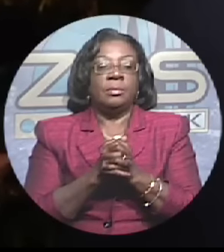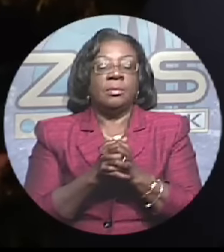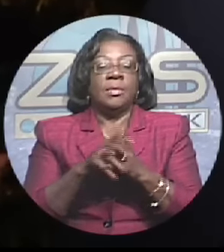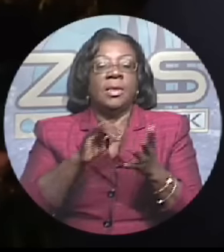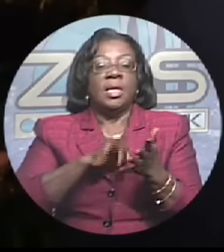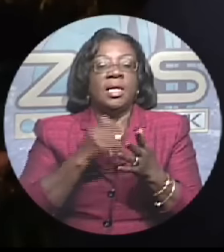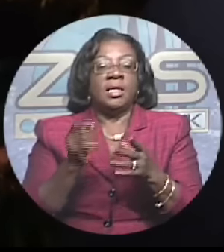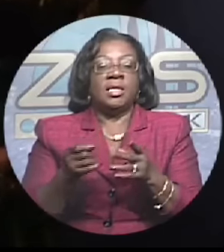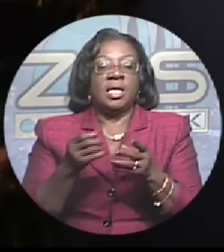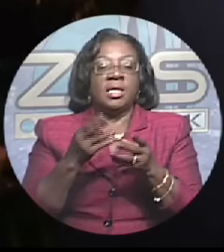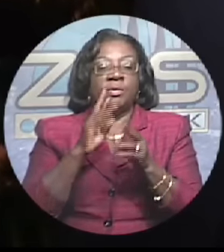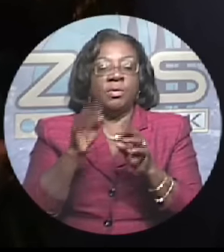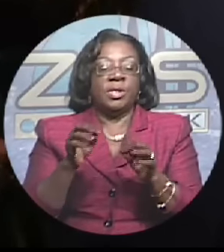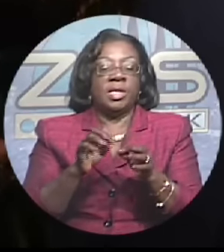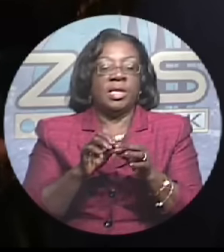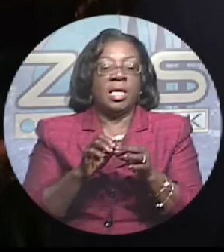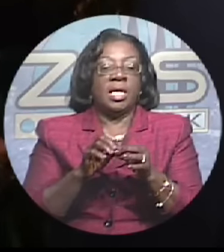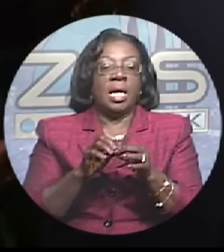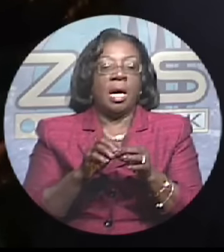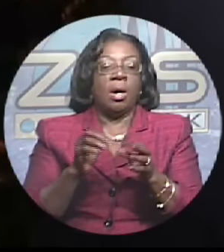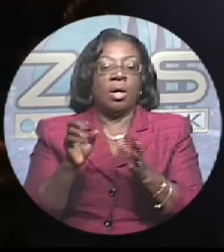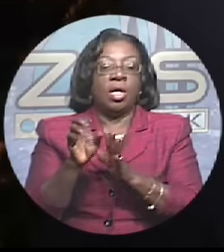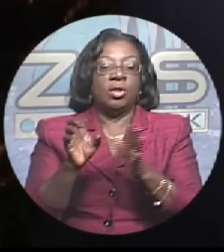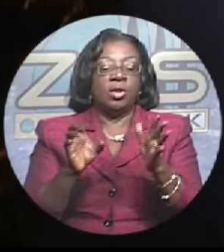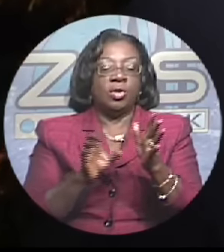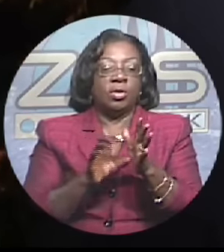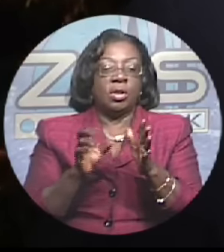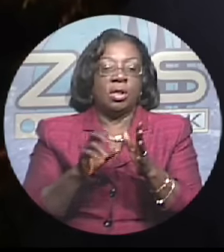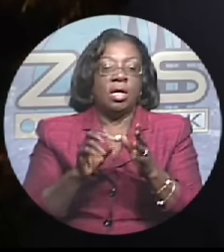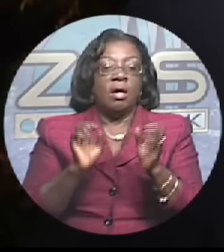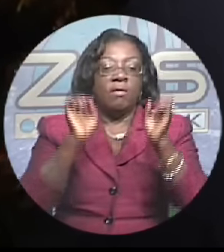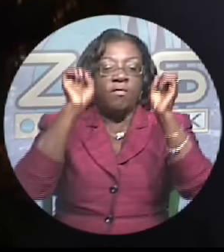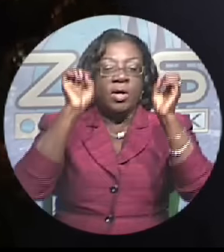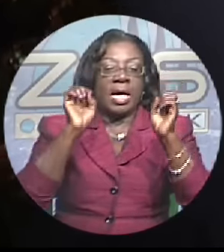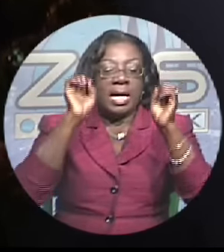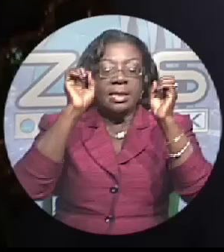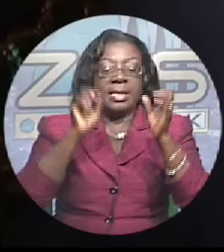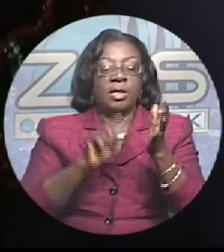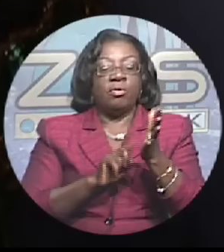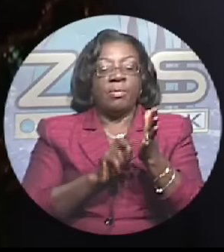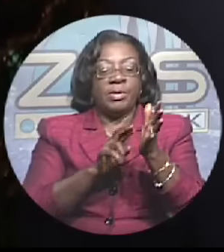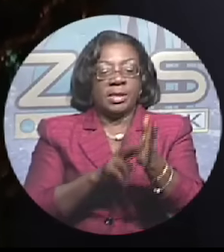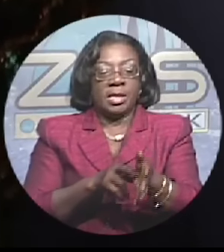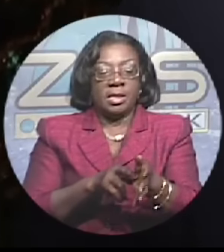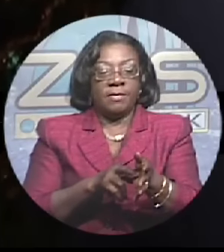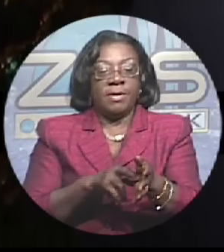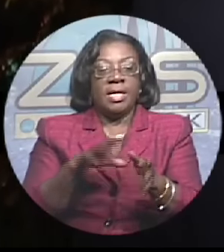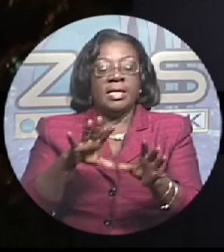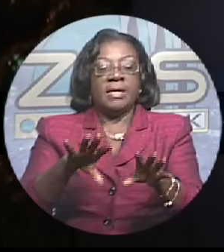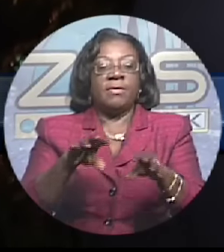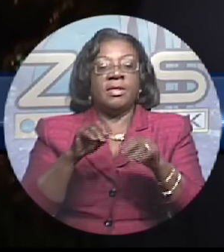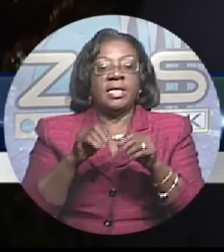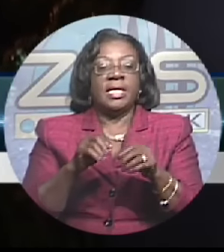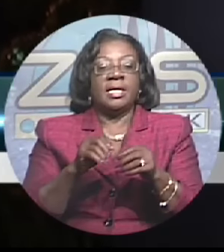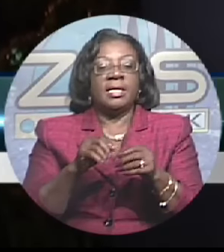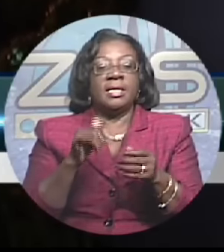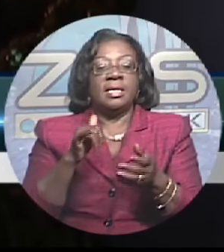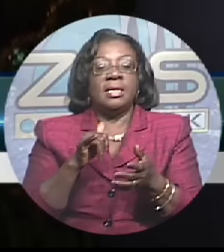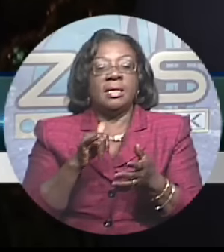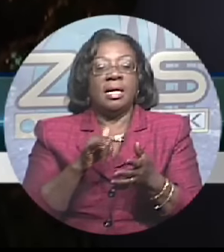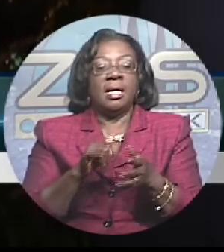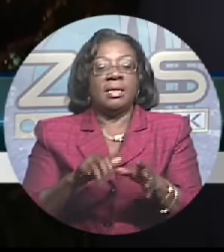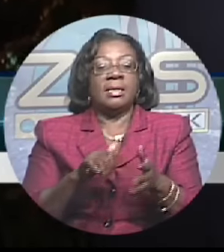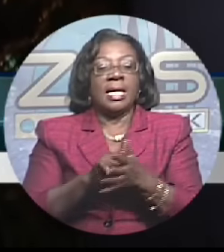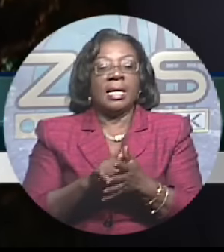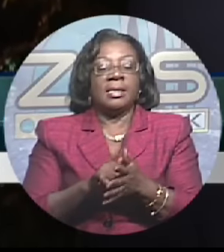There's a provision in our constitution for an athlete's rep, right? Now, unfortunately, the athletes have not maximized the advantage